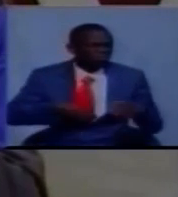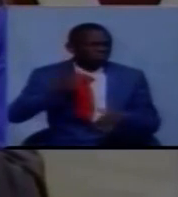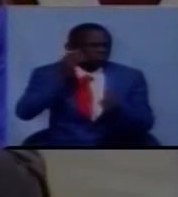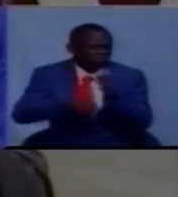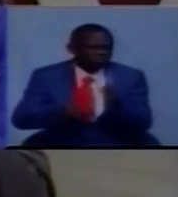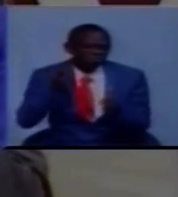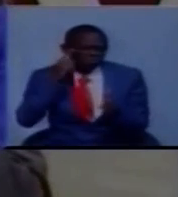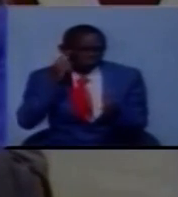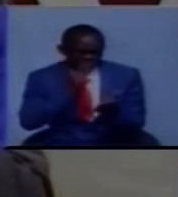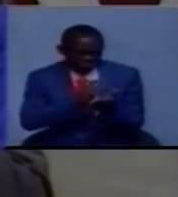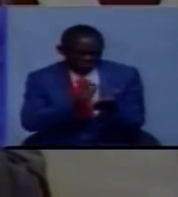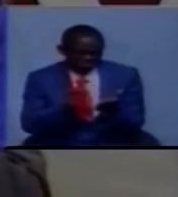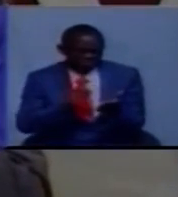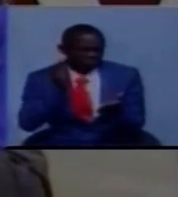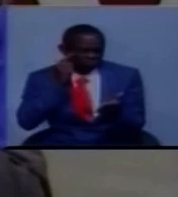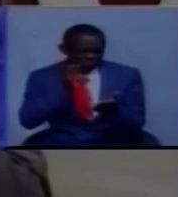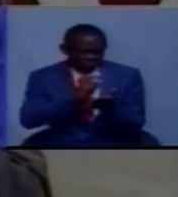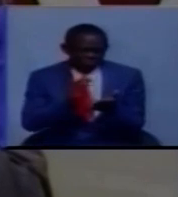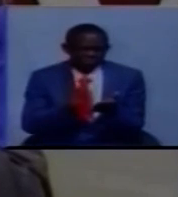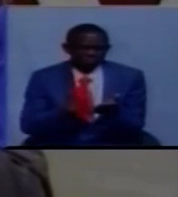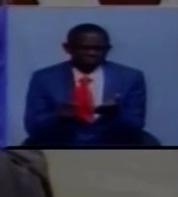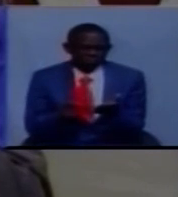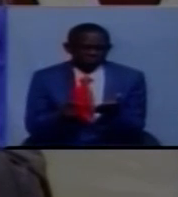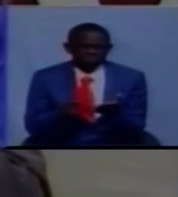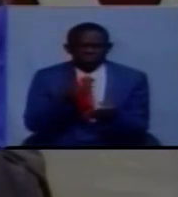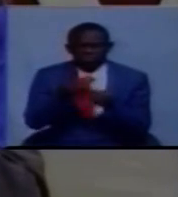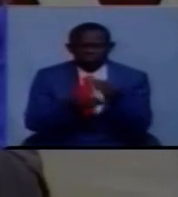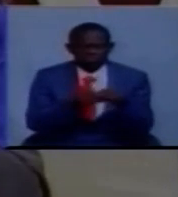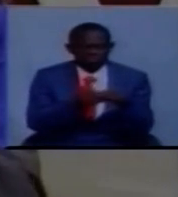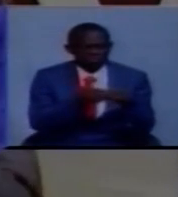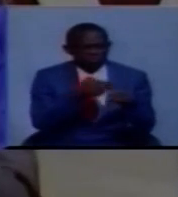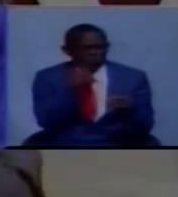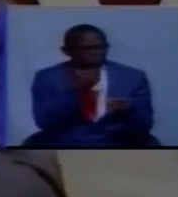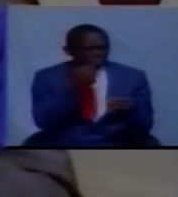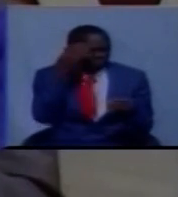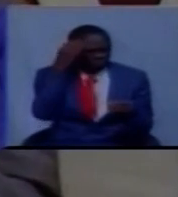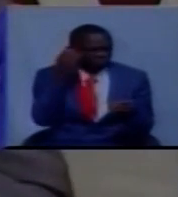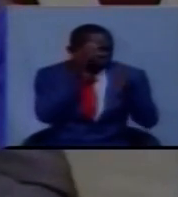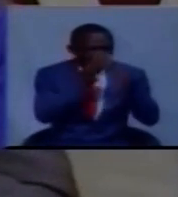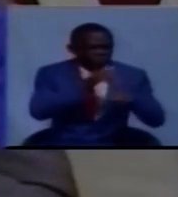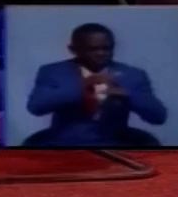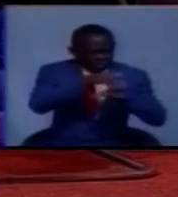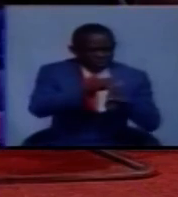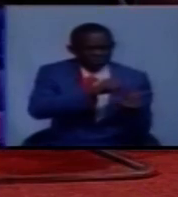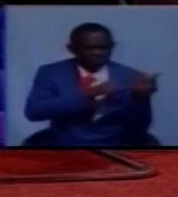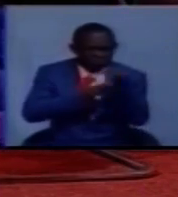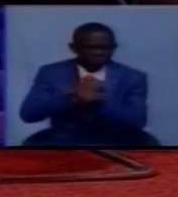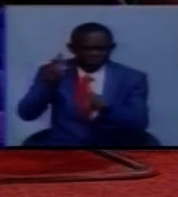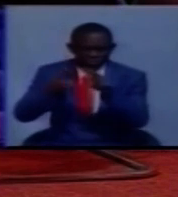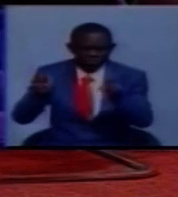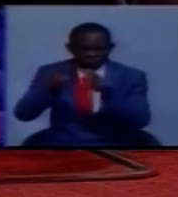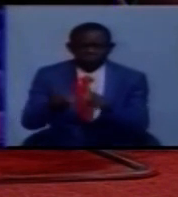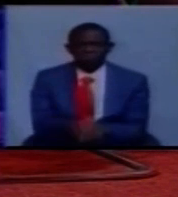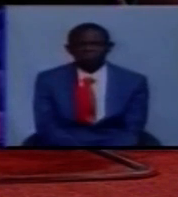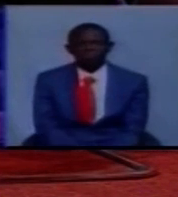complaint, and then they are able to get the right person to go and carry out the inspection. One of the challenges that you've highlighted